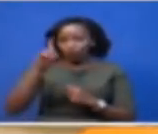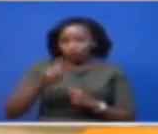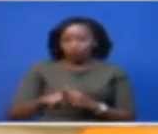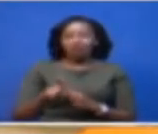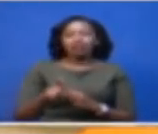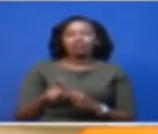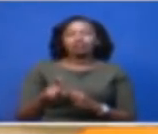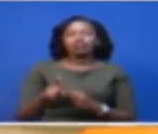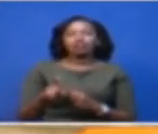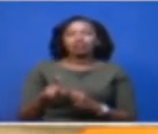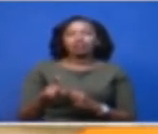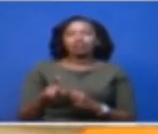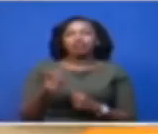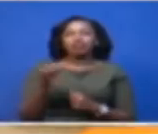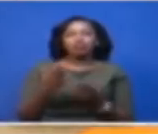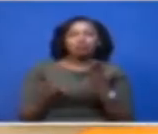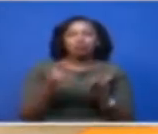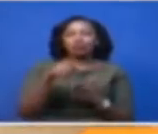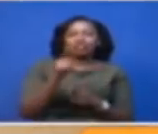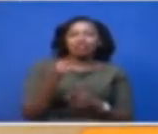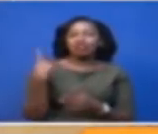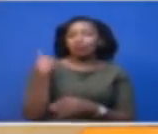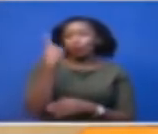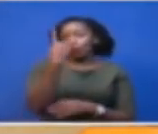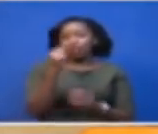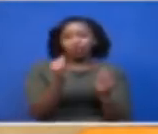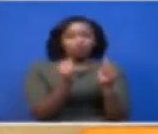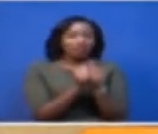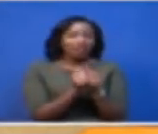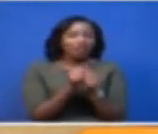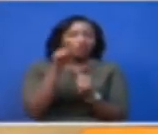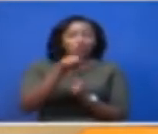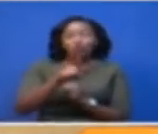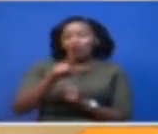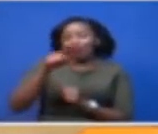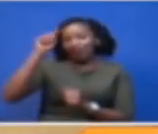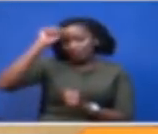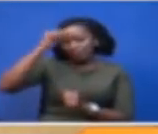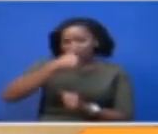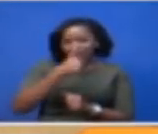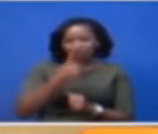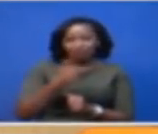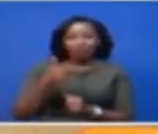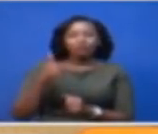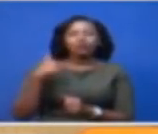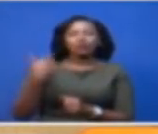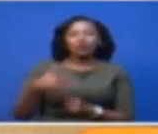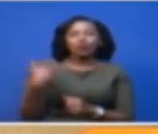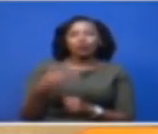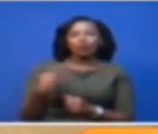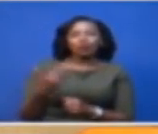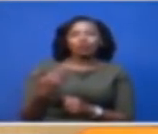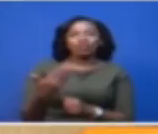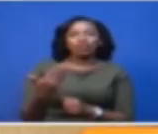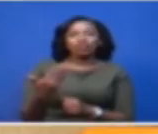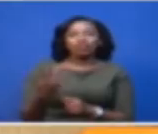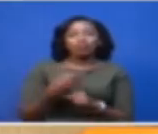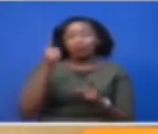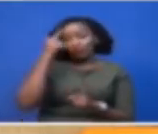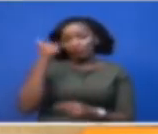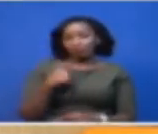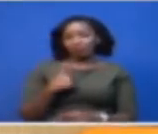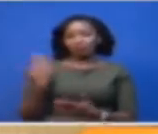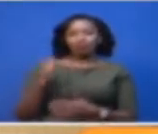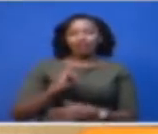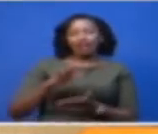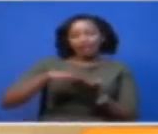considered a index 1 to 10 kind of student, you are always pushed more towards the sciences. But for me, I think I learned